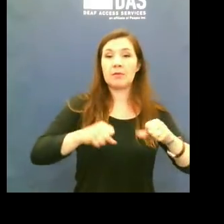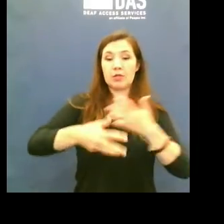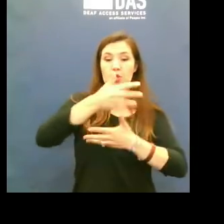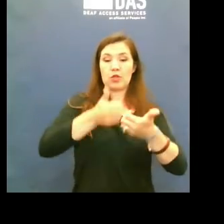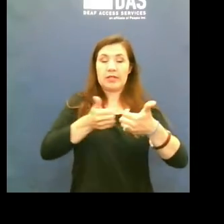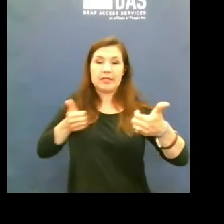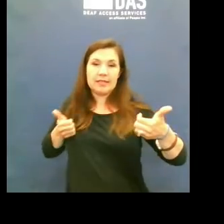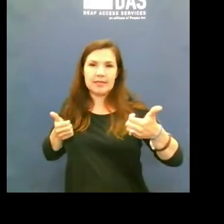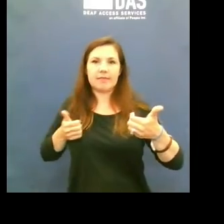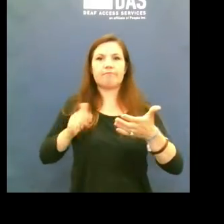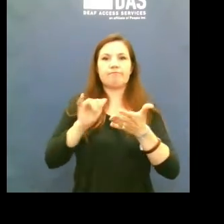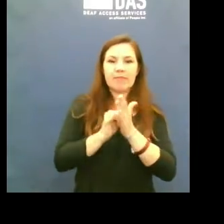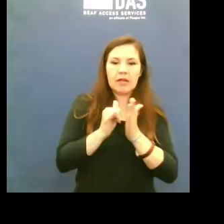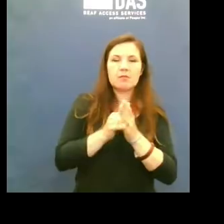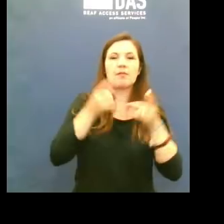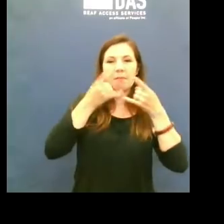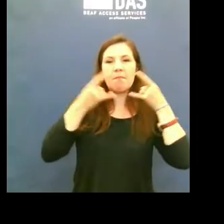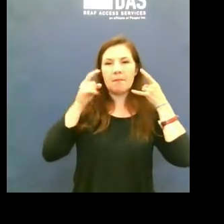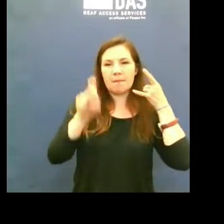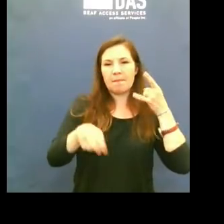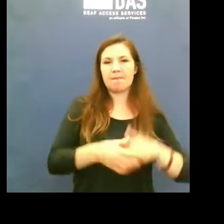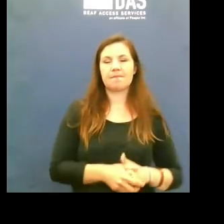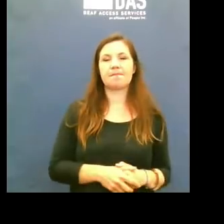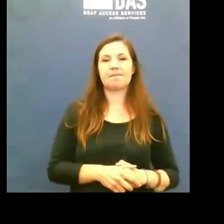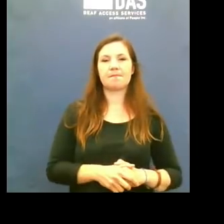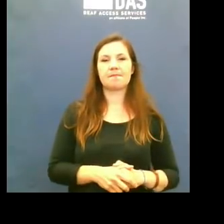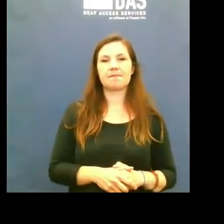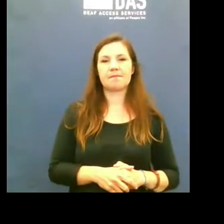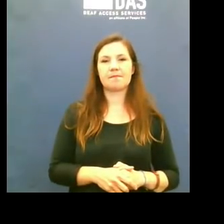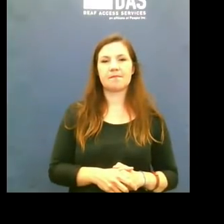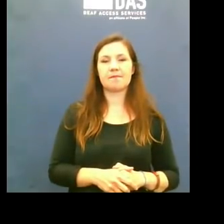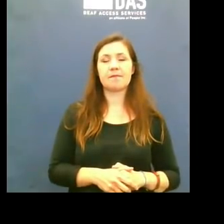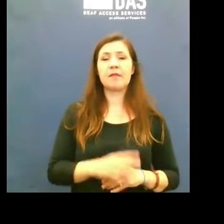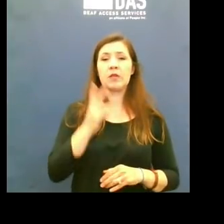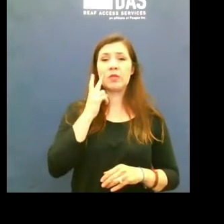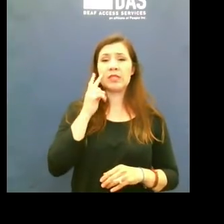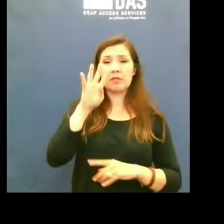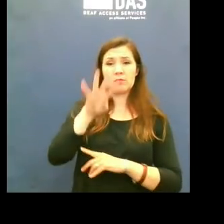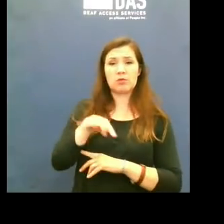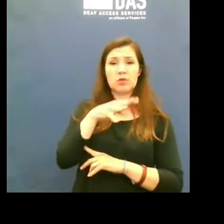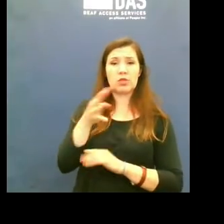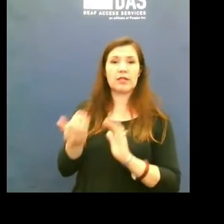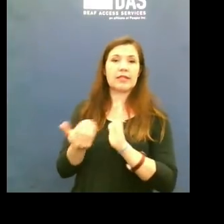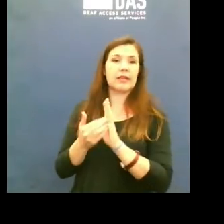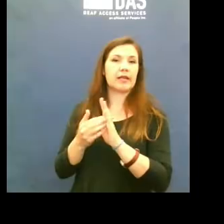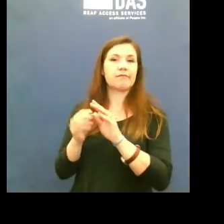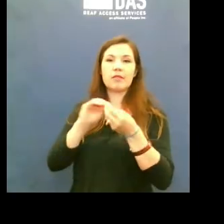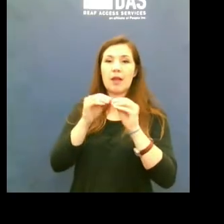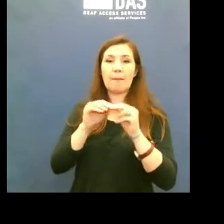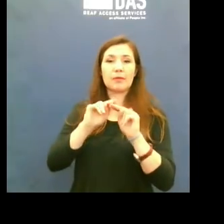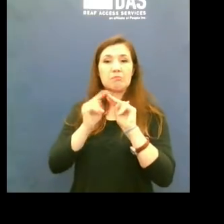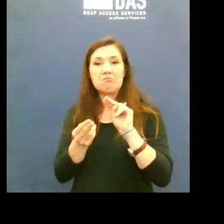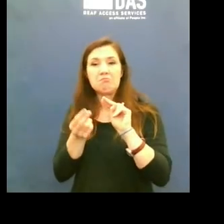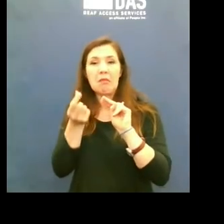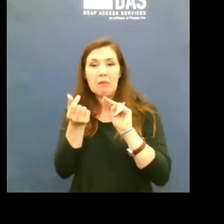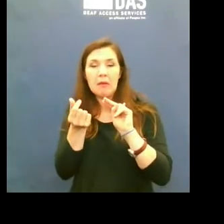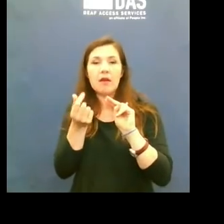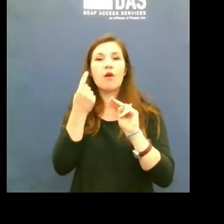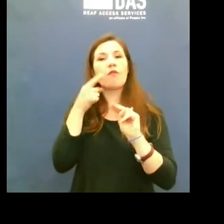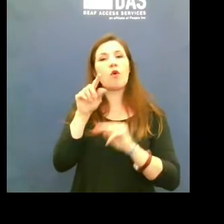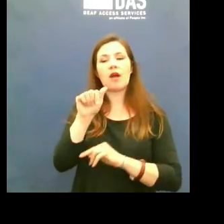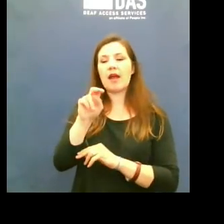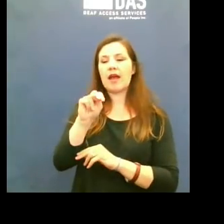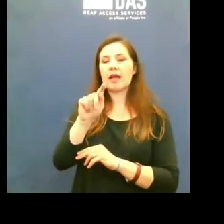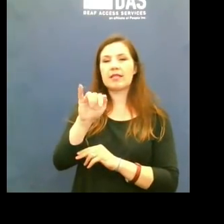thing to protect our fellow citizens. We see the same thing, that the numbers are going slightly down with regards to those who are testing positive for the